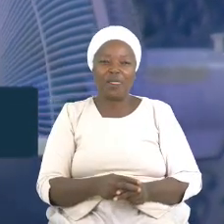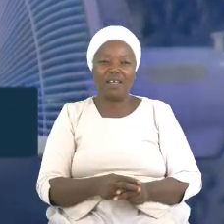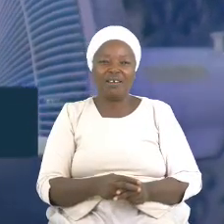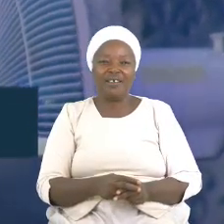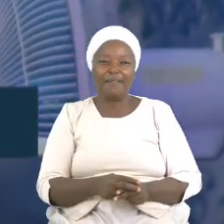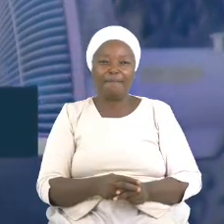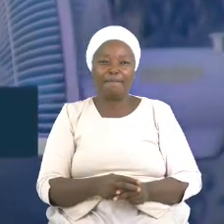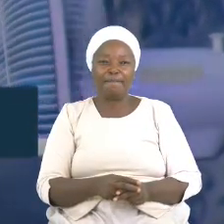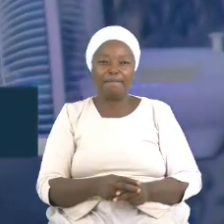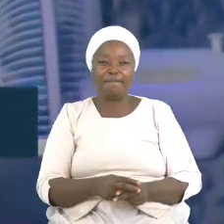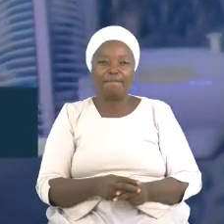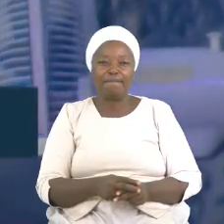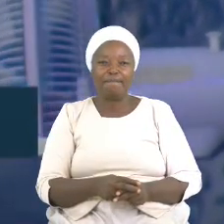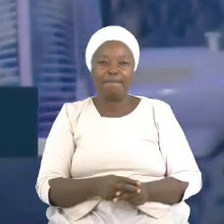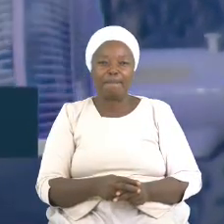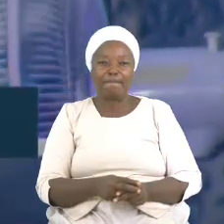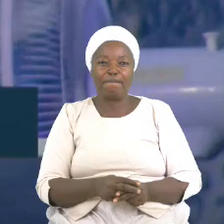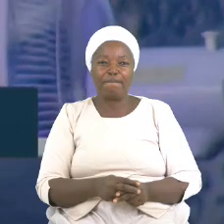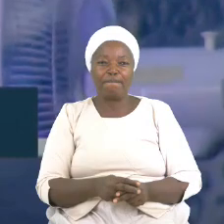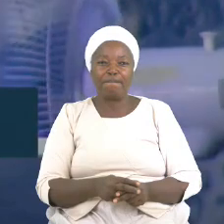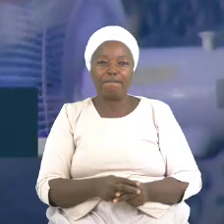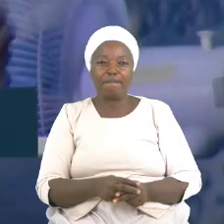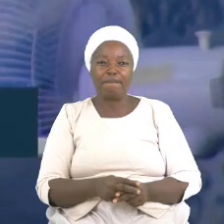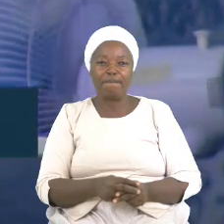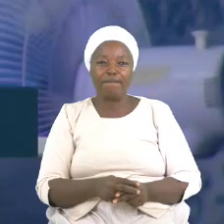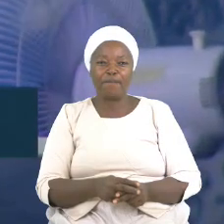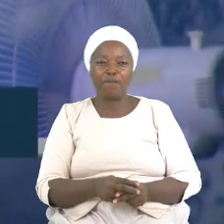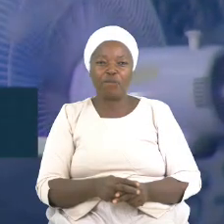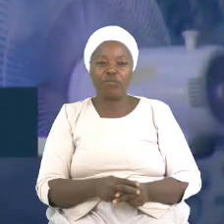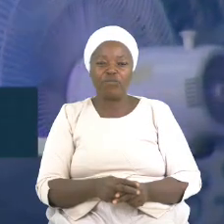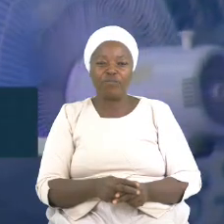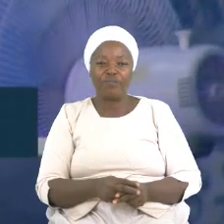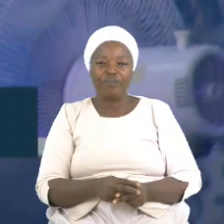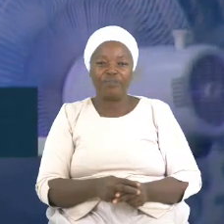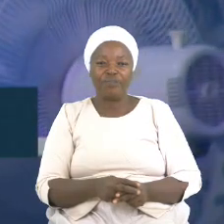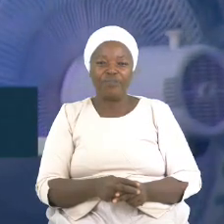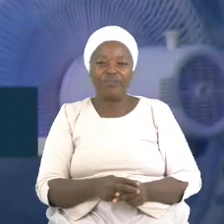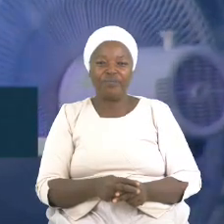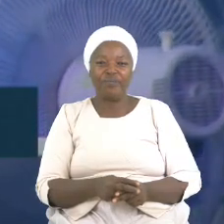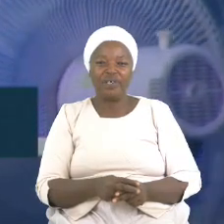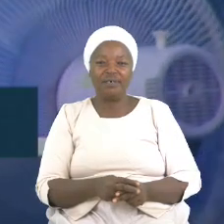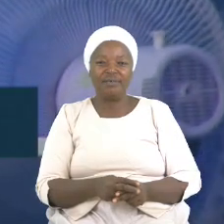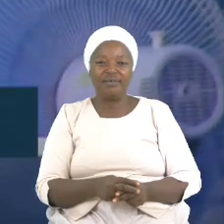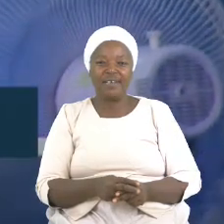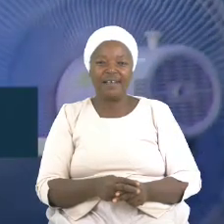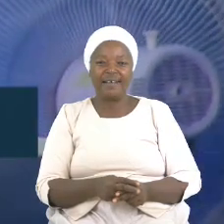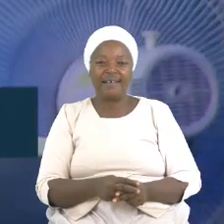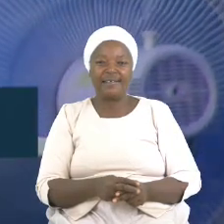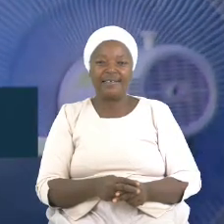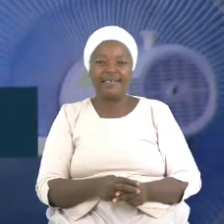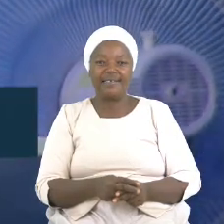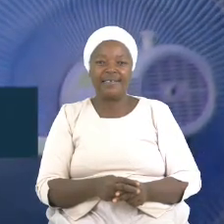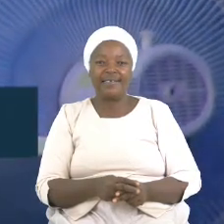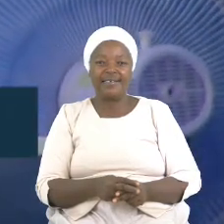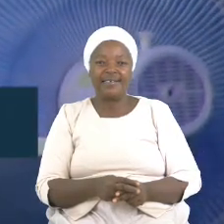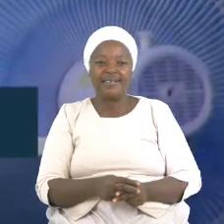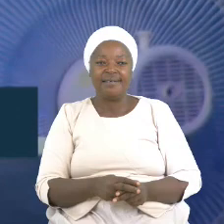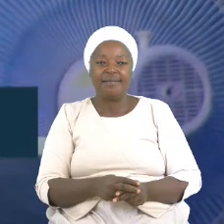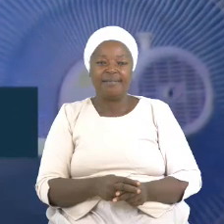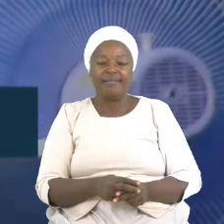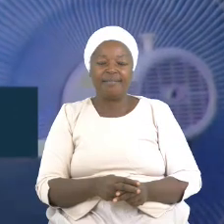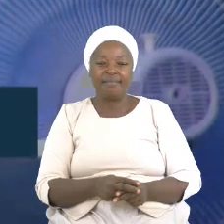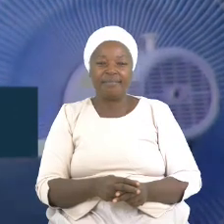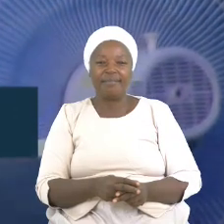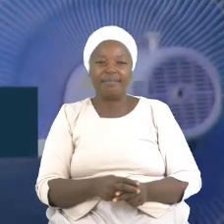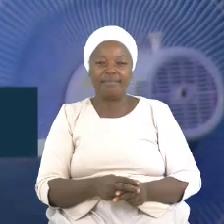Actually, I expect the counselors to still stay around with the people so that you assist them when the power of God descends on